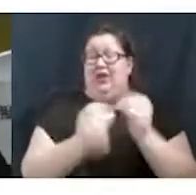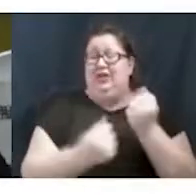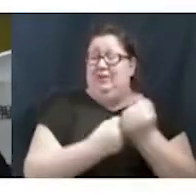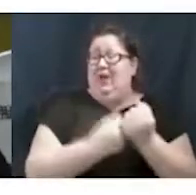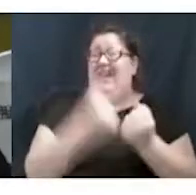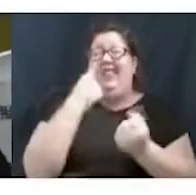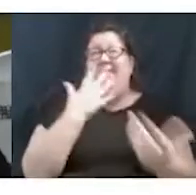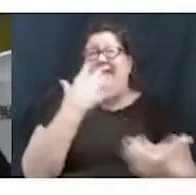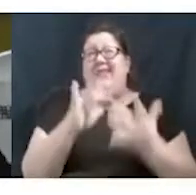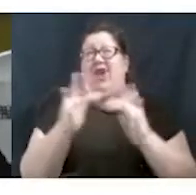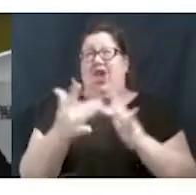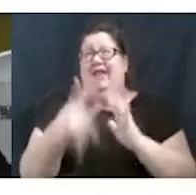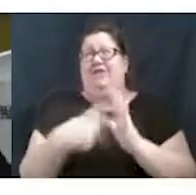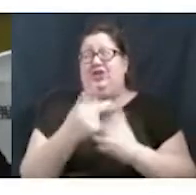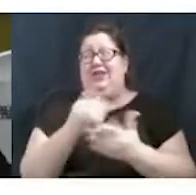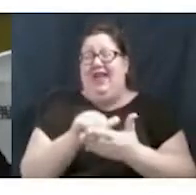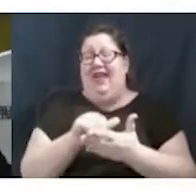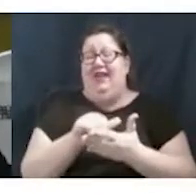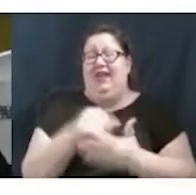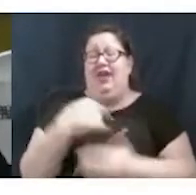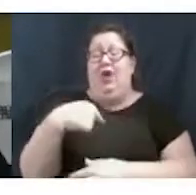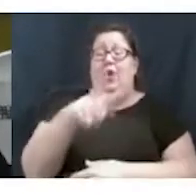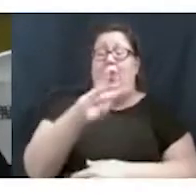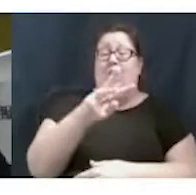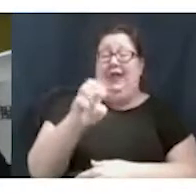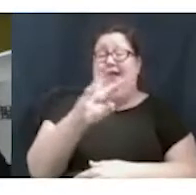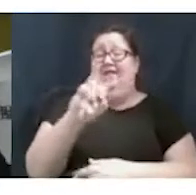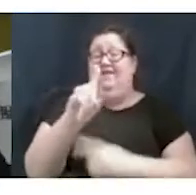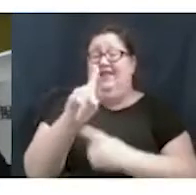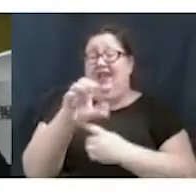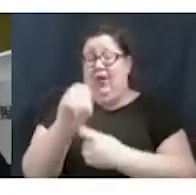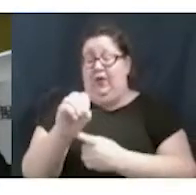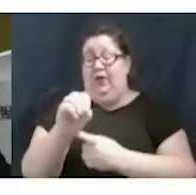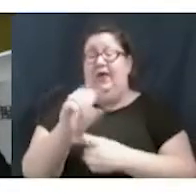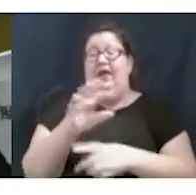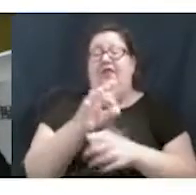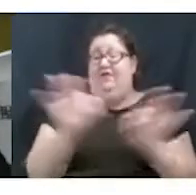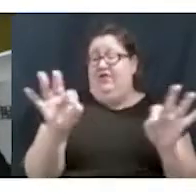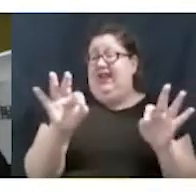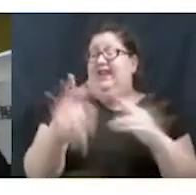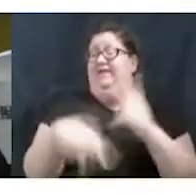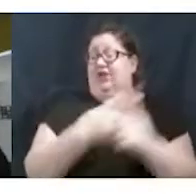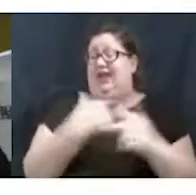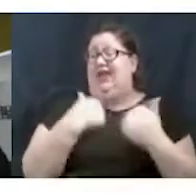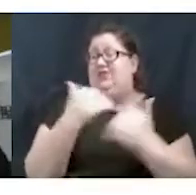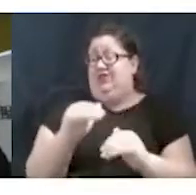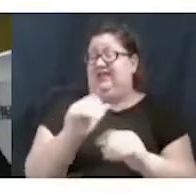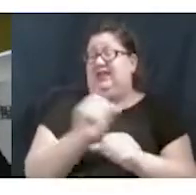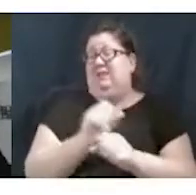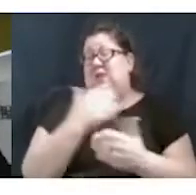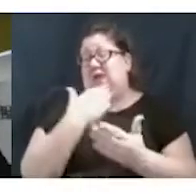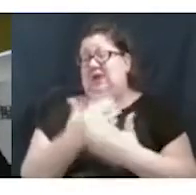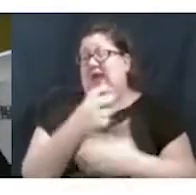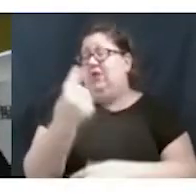now. WeVideo functions very well. The free version has restrictions, and you can only export for 5 minutes a